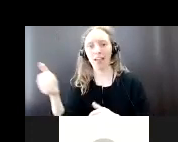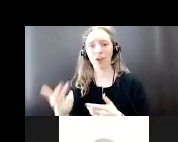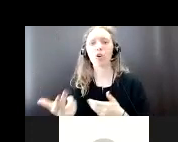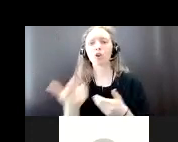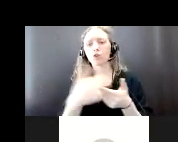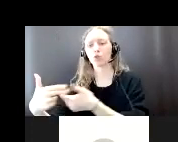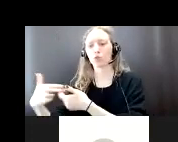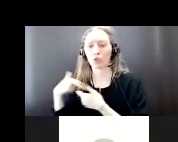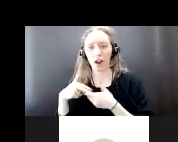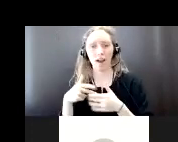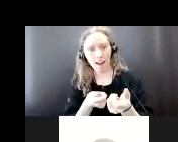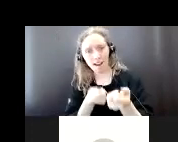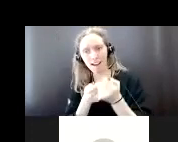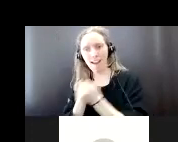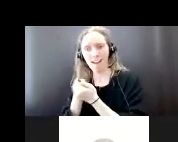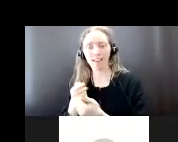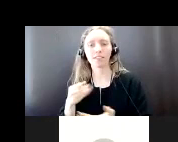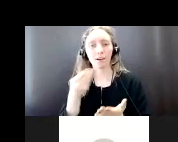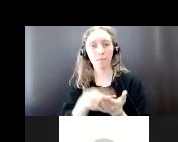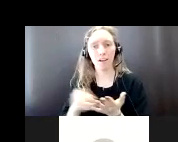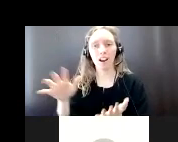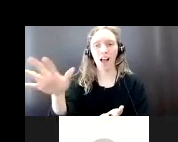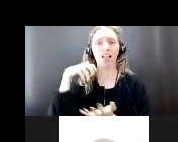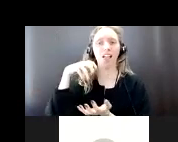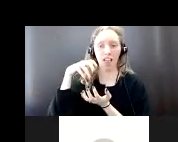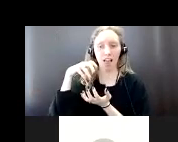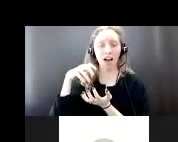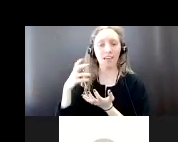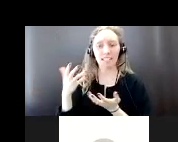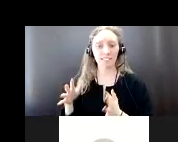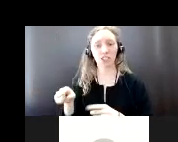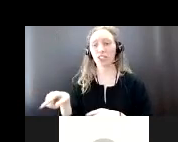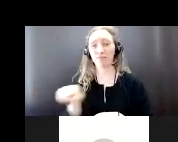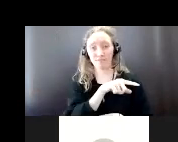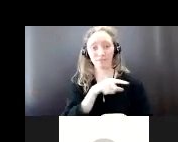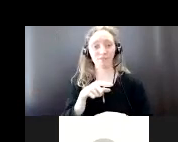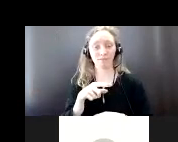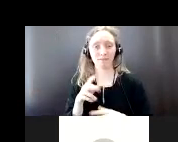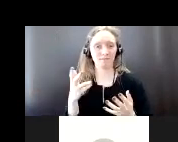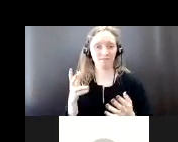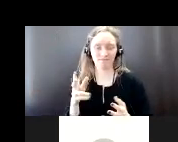what? Fraudster takes your money, disappears, and now you've been the victim of an affinity fraud.